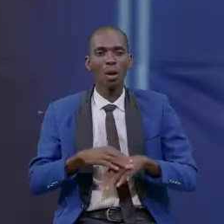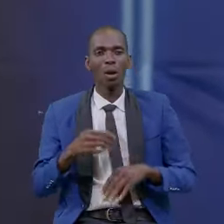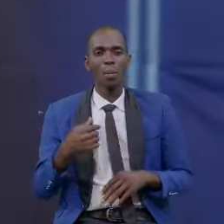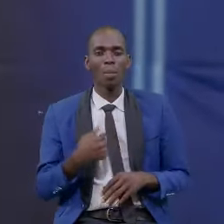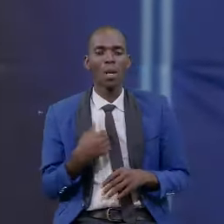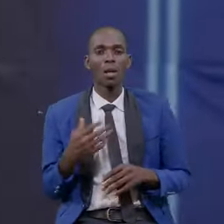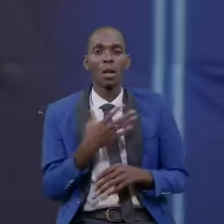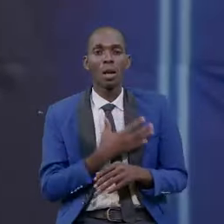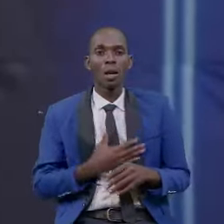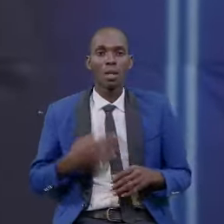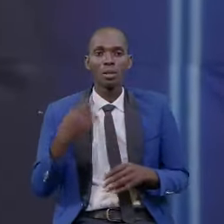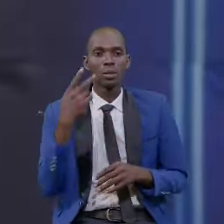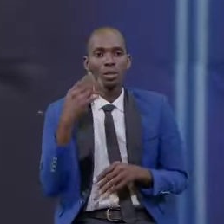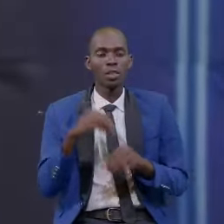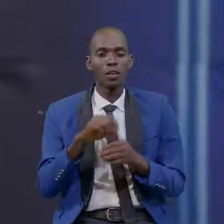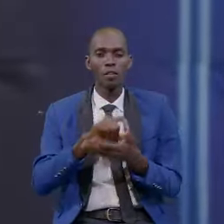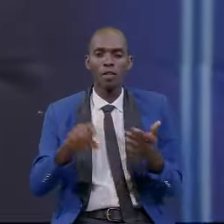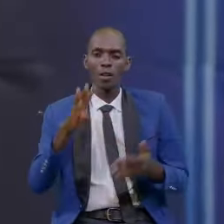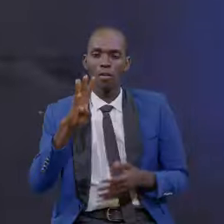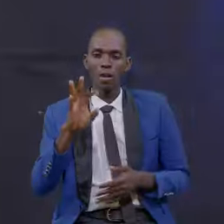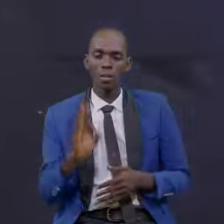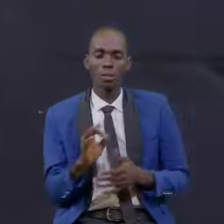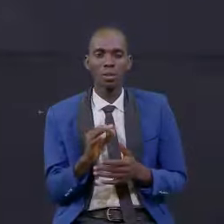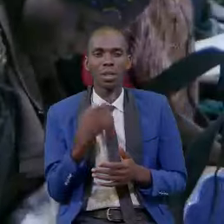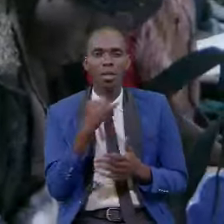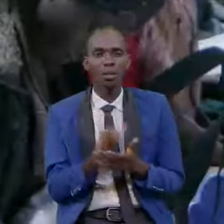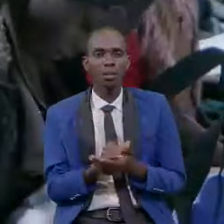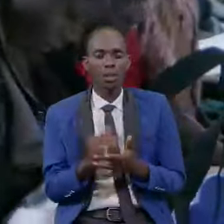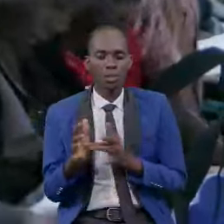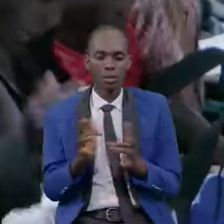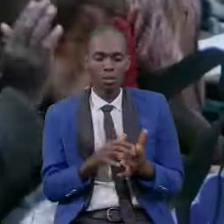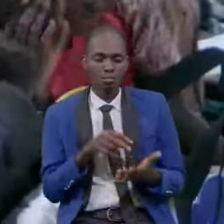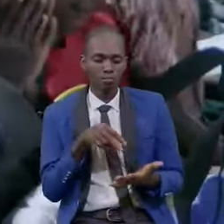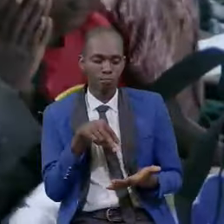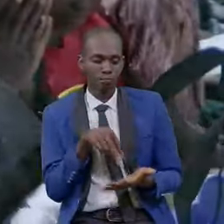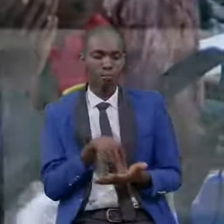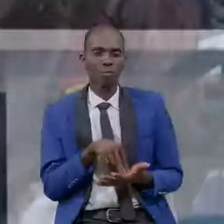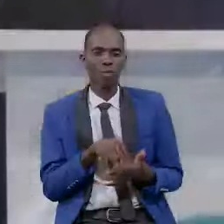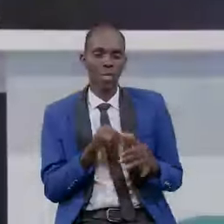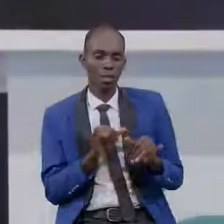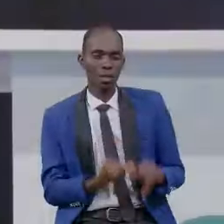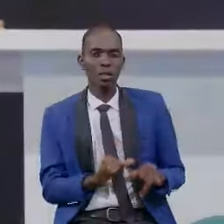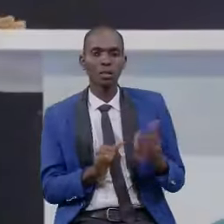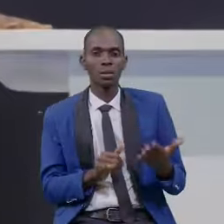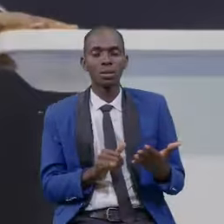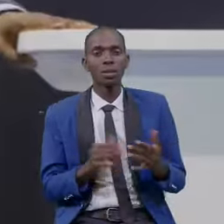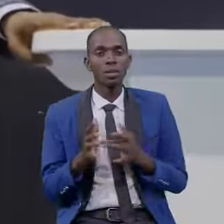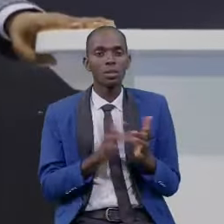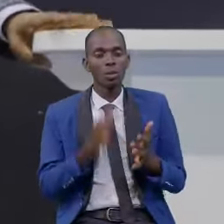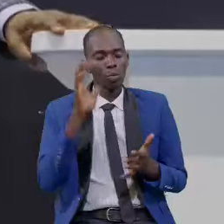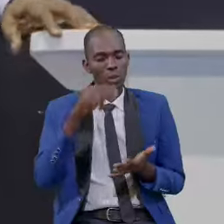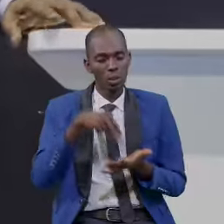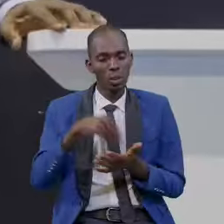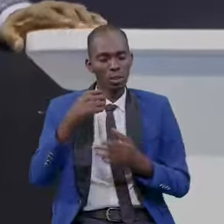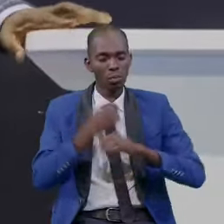and Jesus stood still. He will stand still for you. Until you are healed, he'll